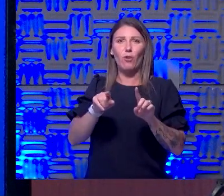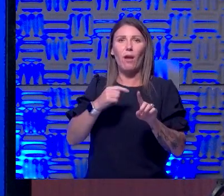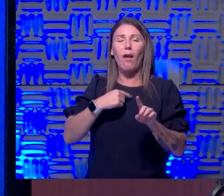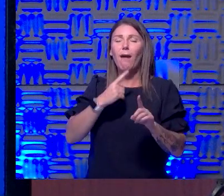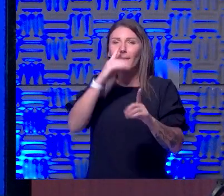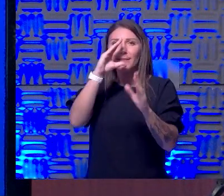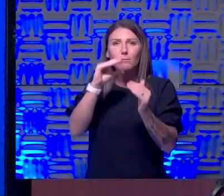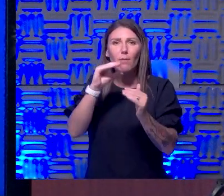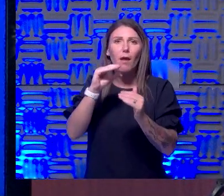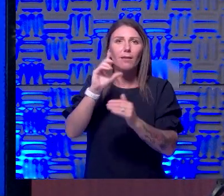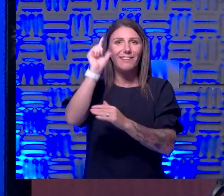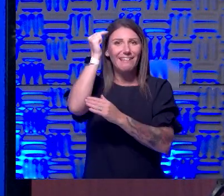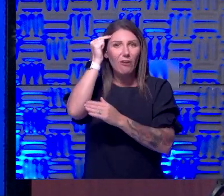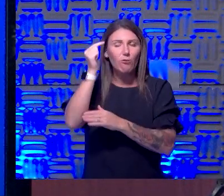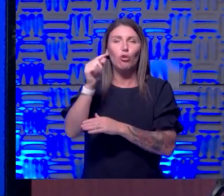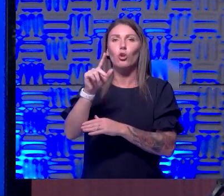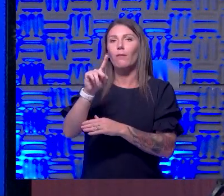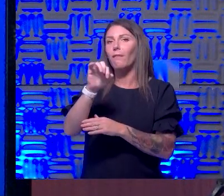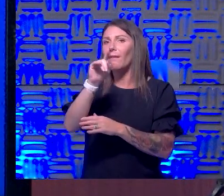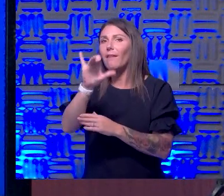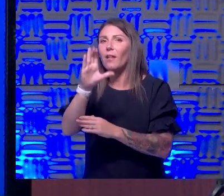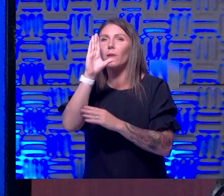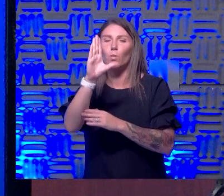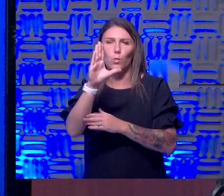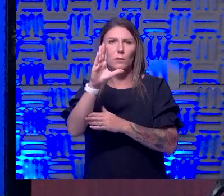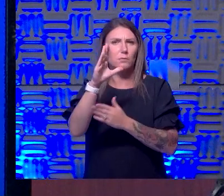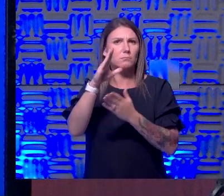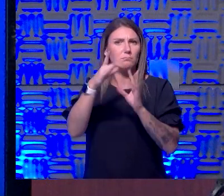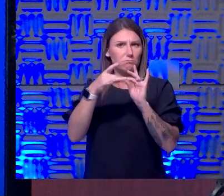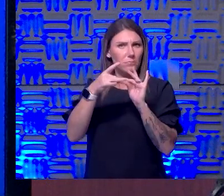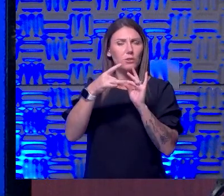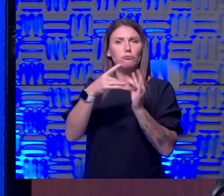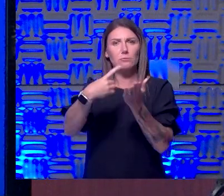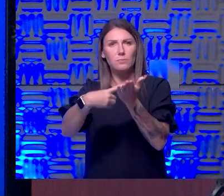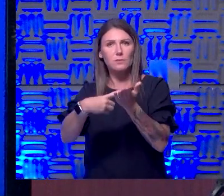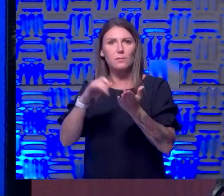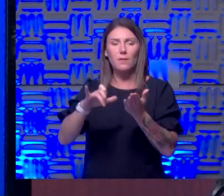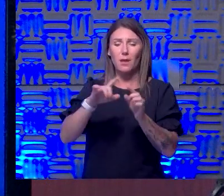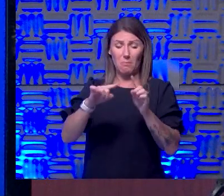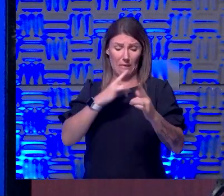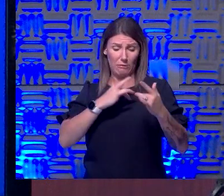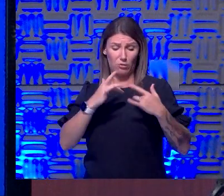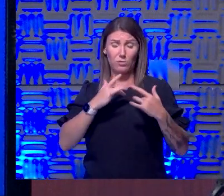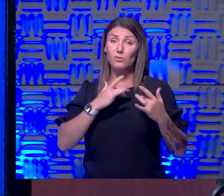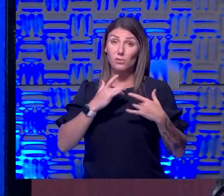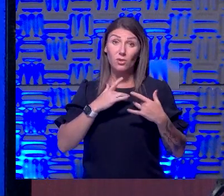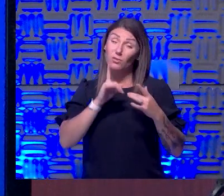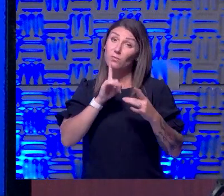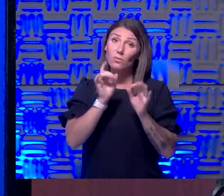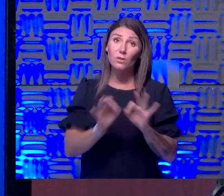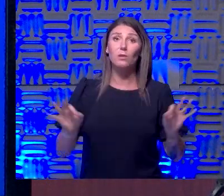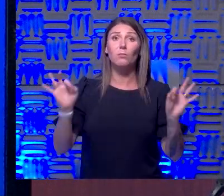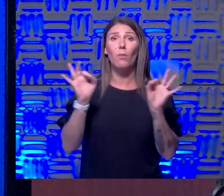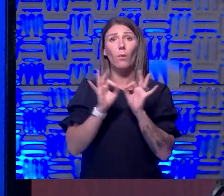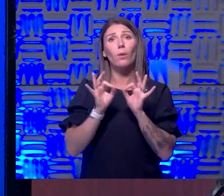will deal with that. But I think that the concern that was raised is a really important one, and that is